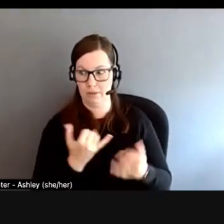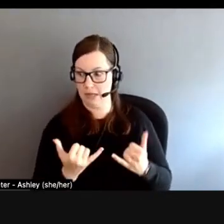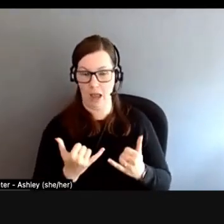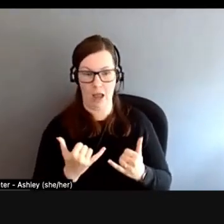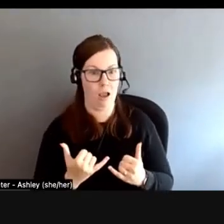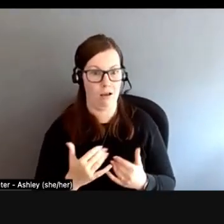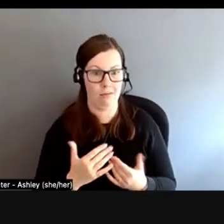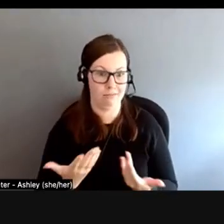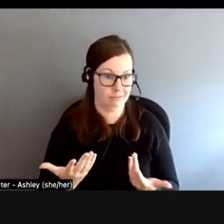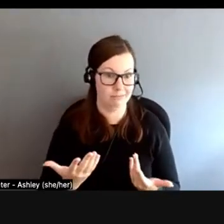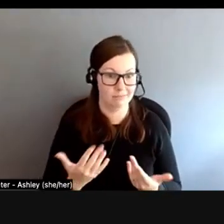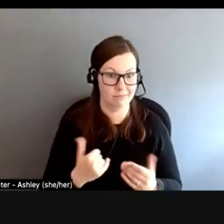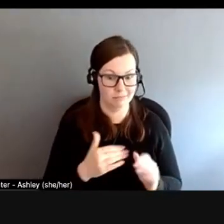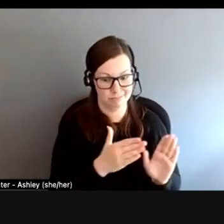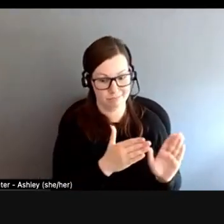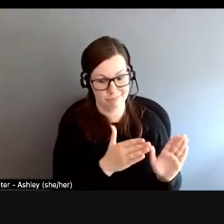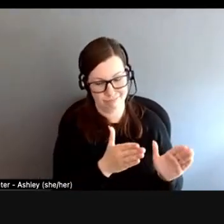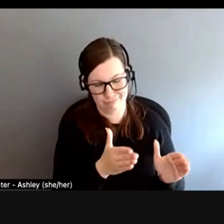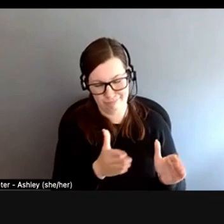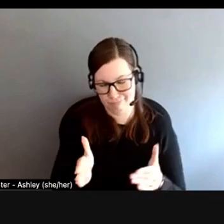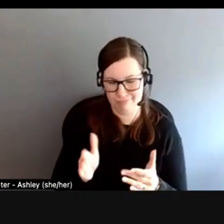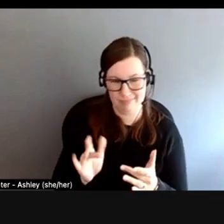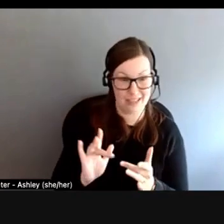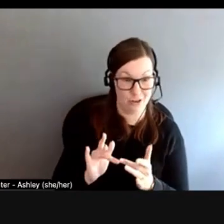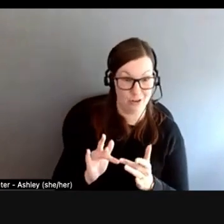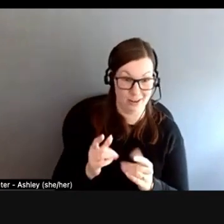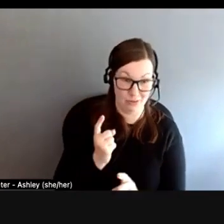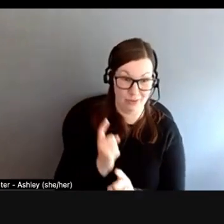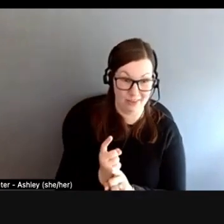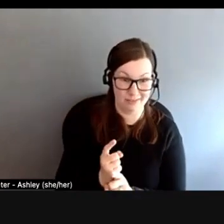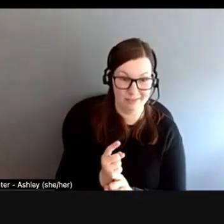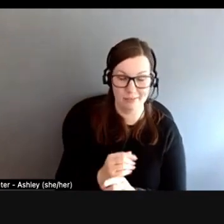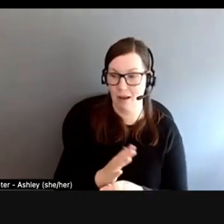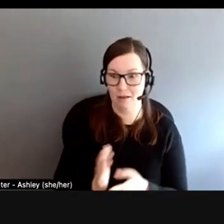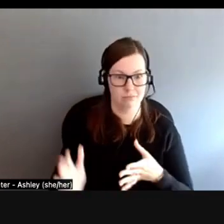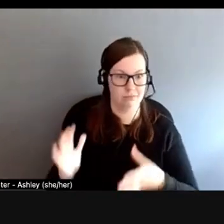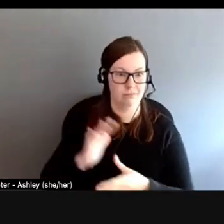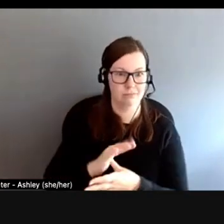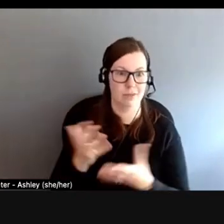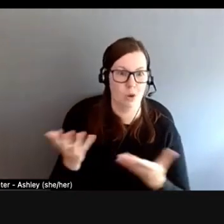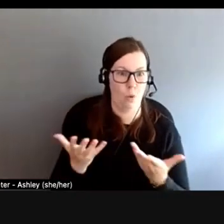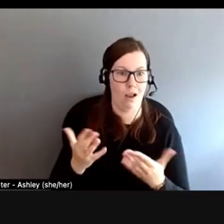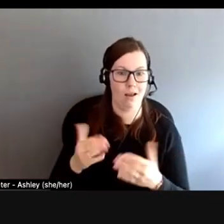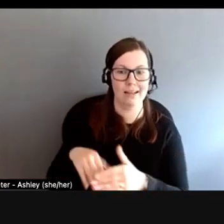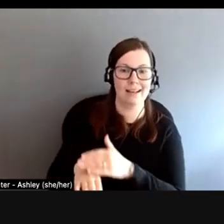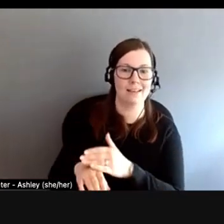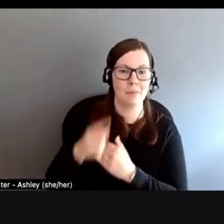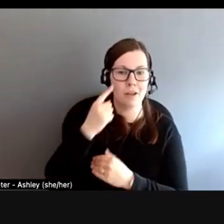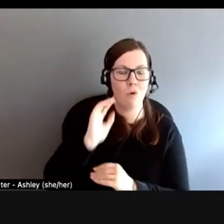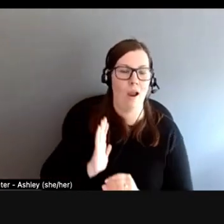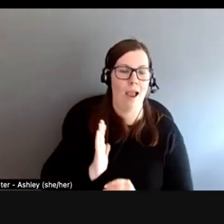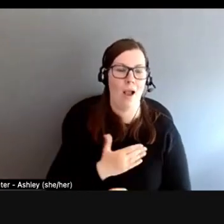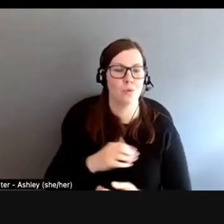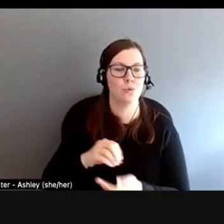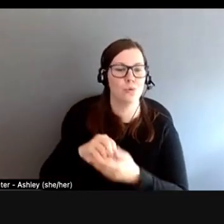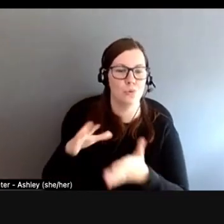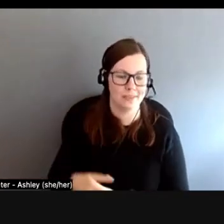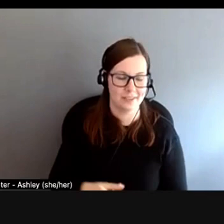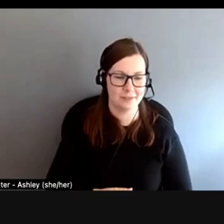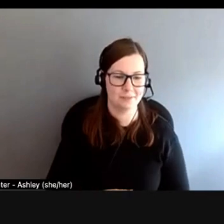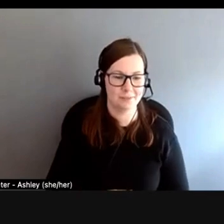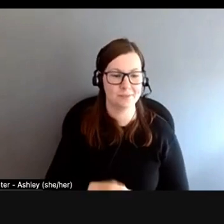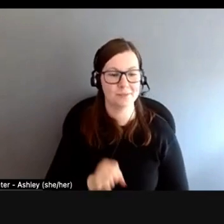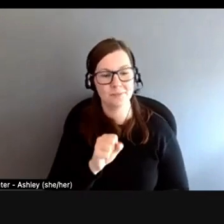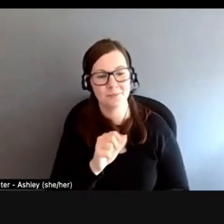direction too. Oh, yeah. And then accommodating our learners. That's number one goal, right? Yeah. Thank you so much. Thank you. This was a good session. Thank